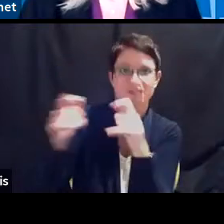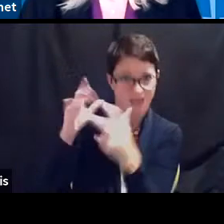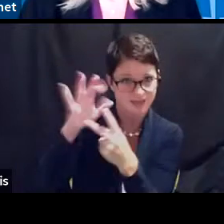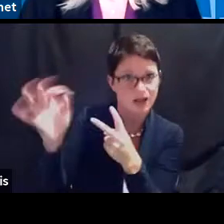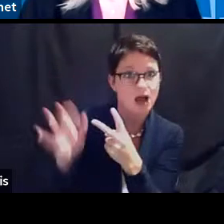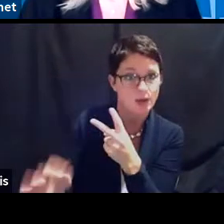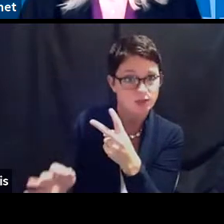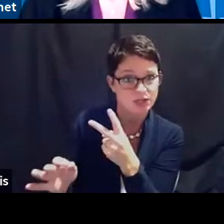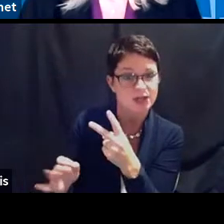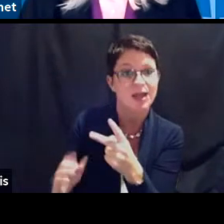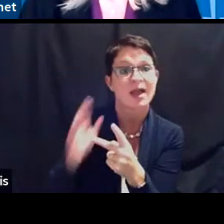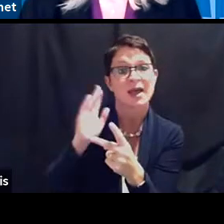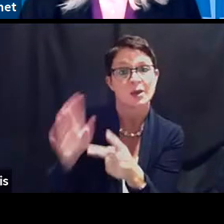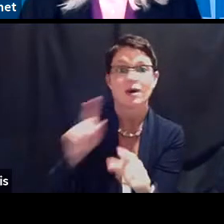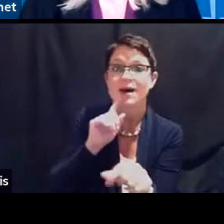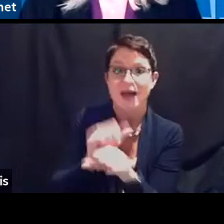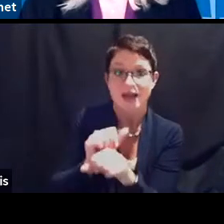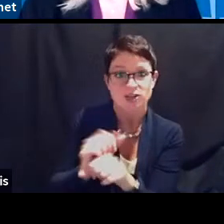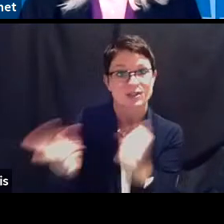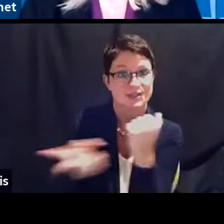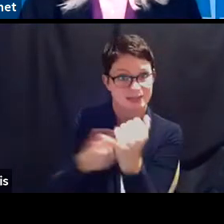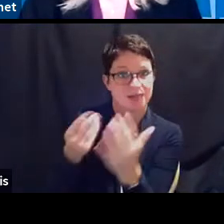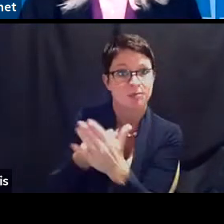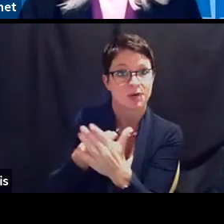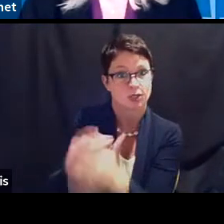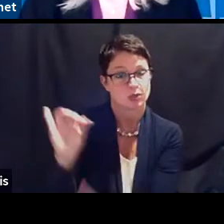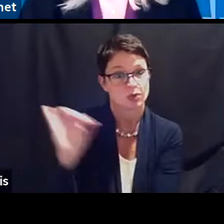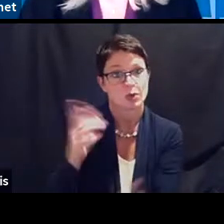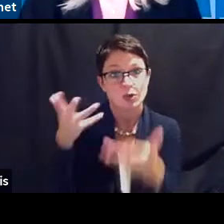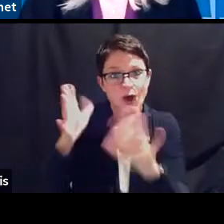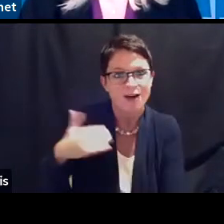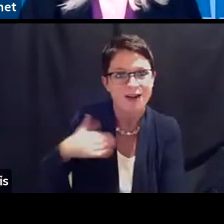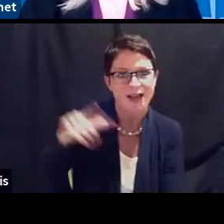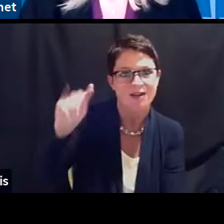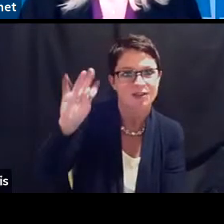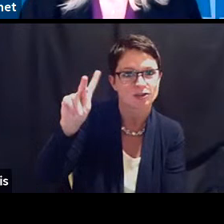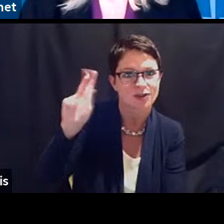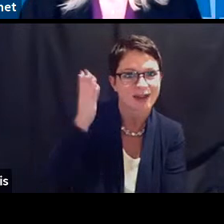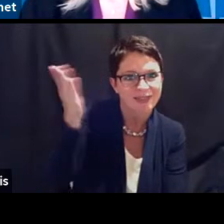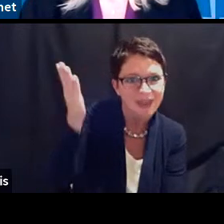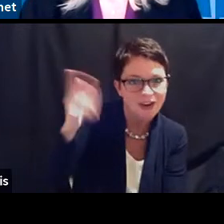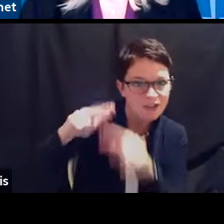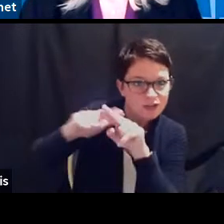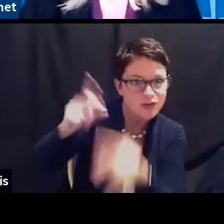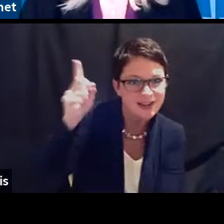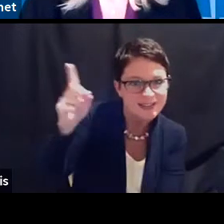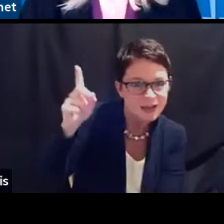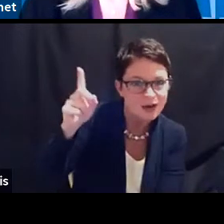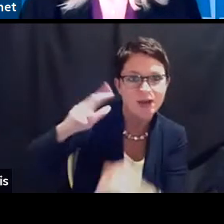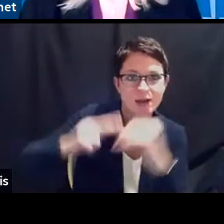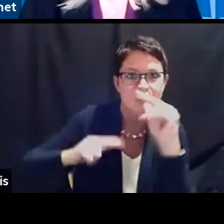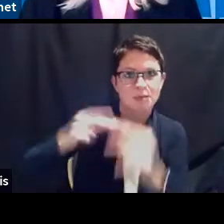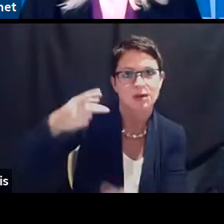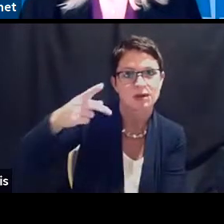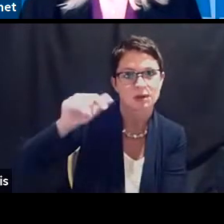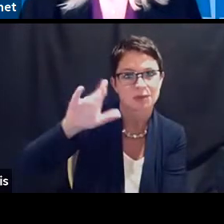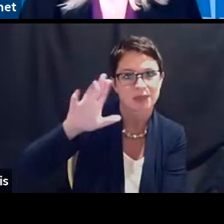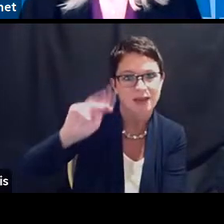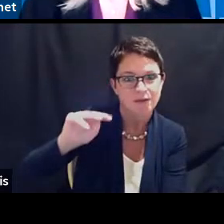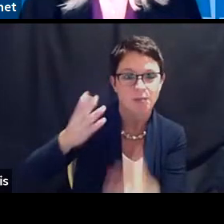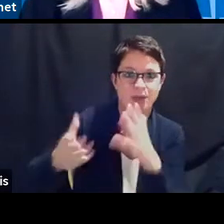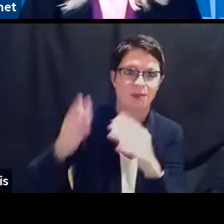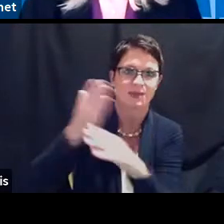alternative, and it would be actually cheaper because you already have the tracks there. You just have to build the platforms and maybe do